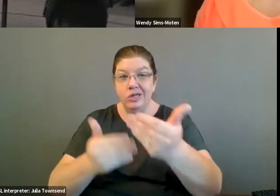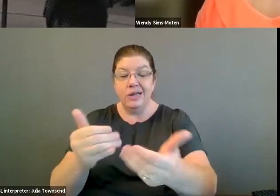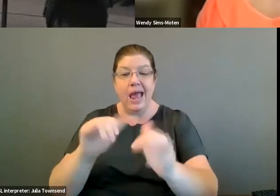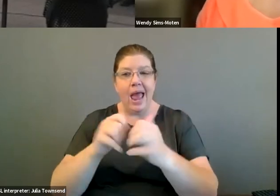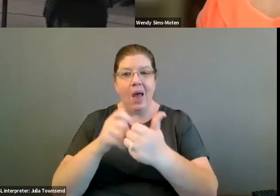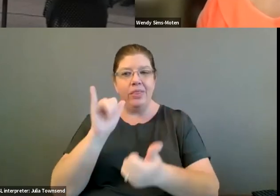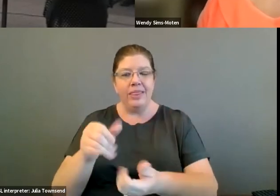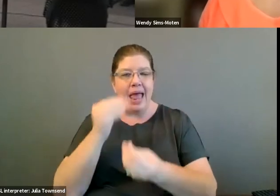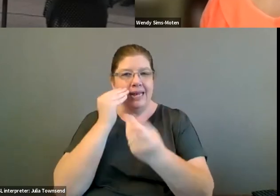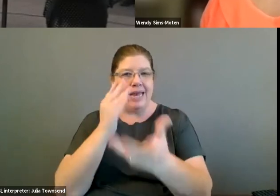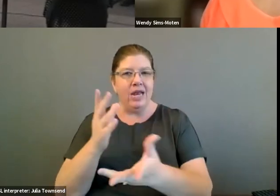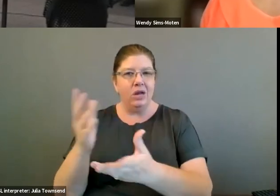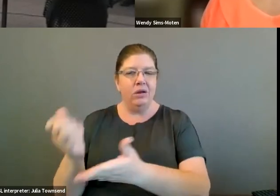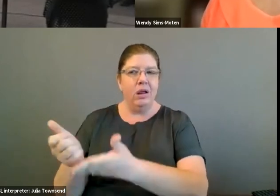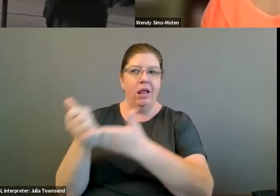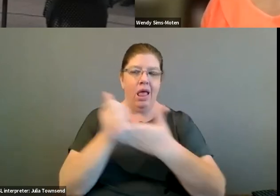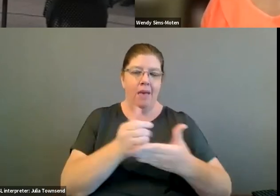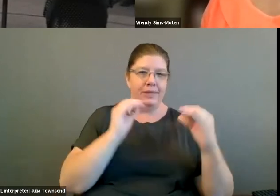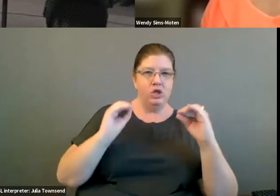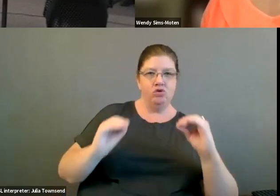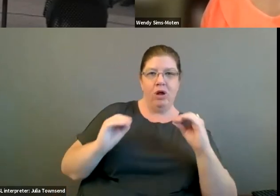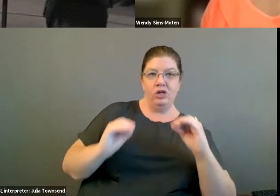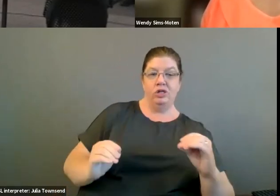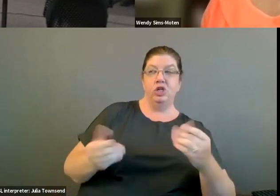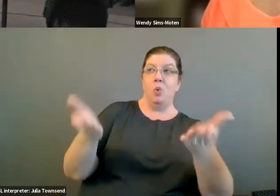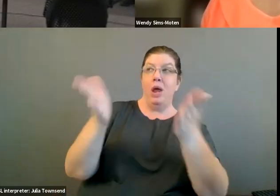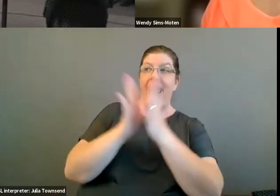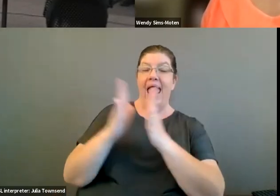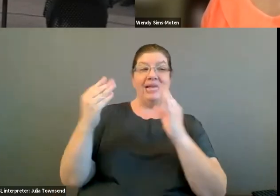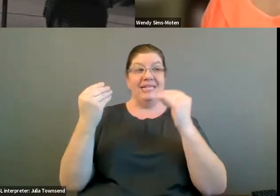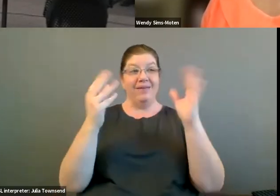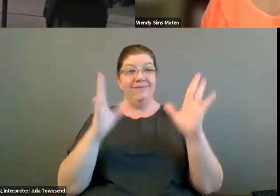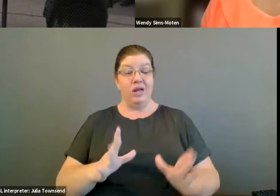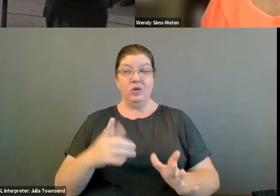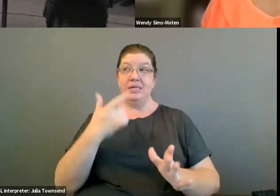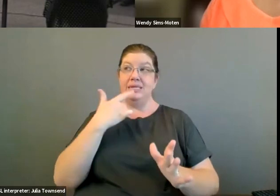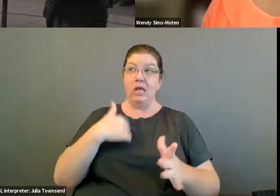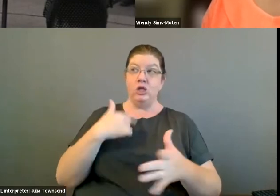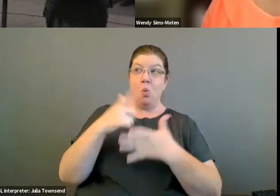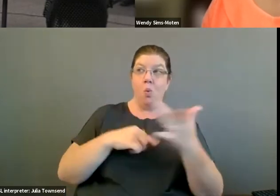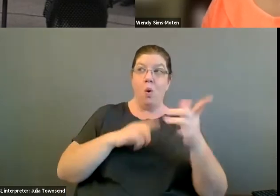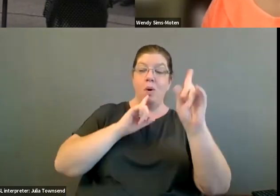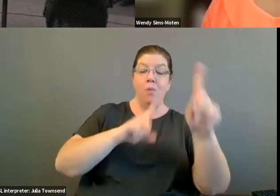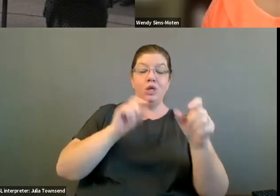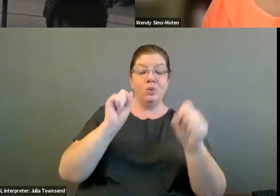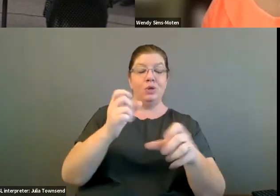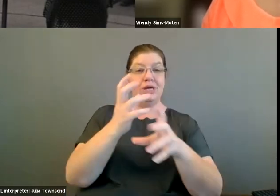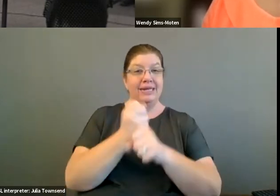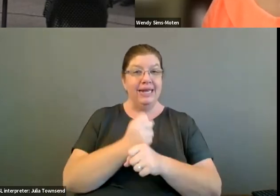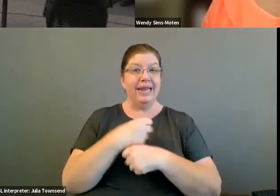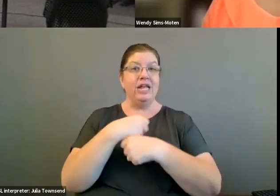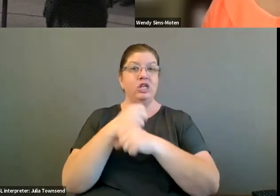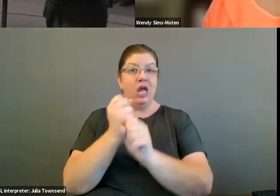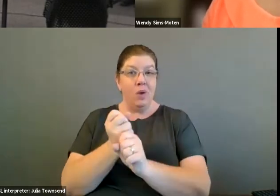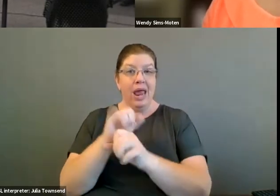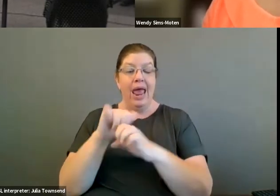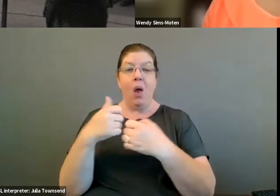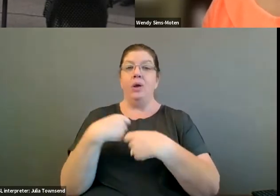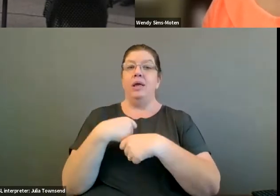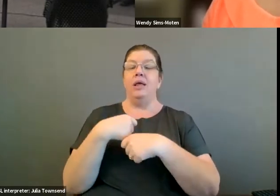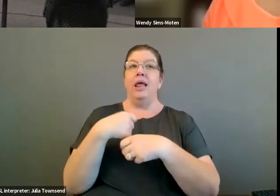instruction. So we also asked our vendors to tell us what reports we could get and generate and how that could help our